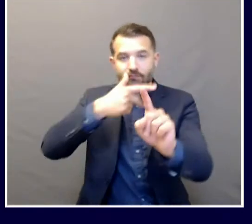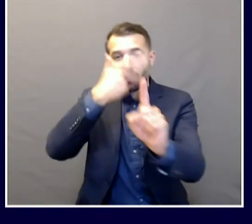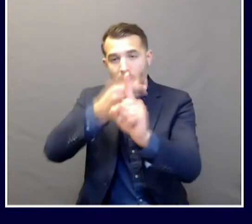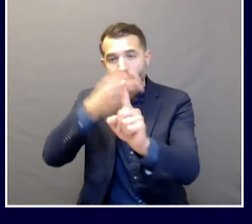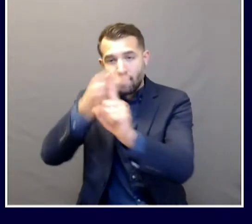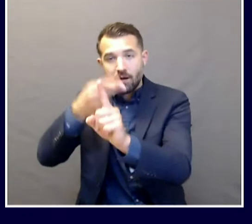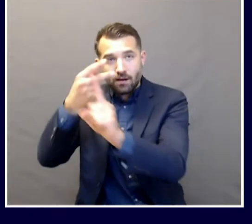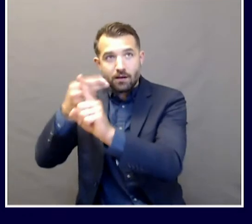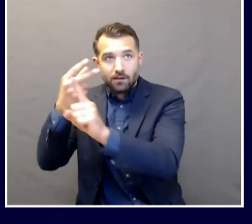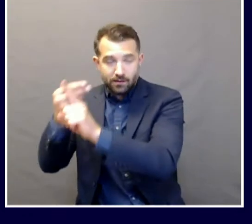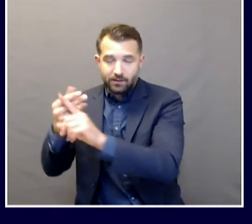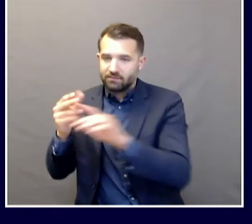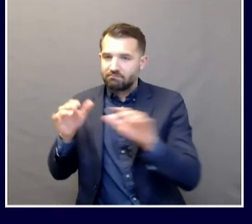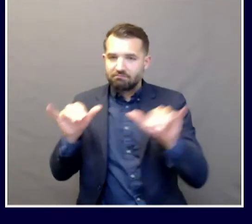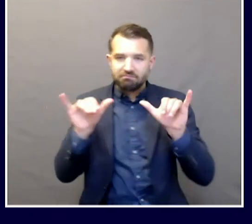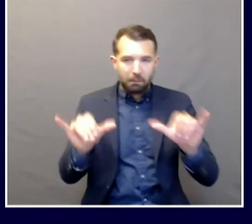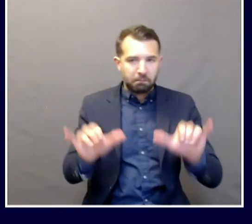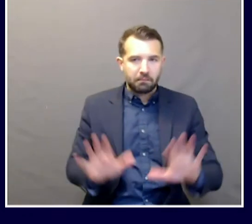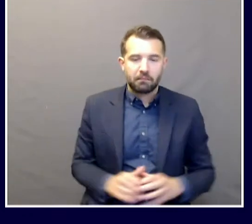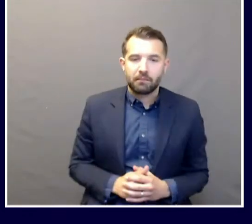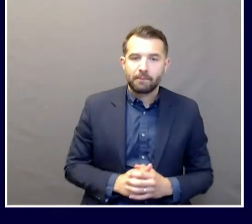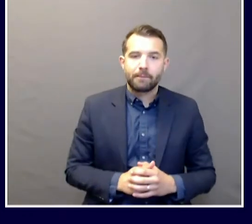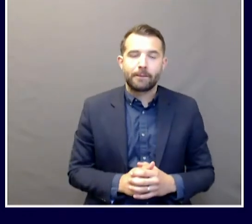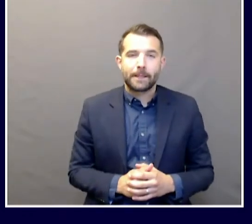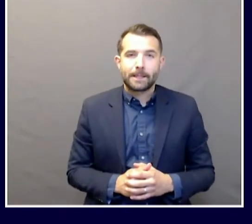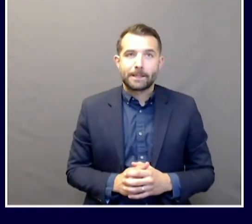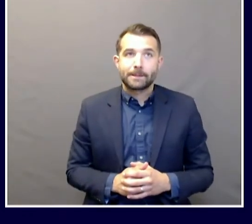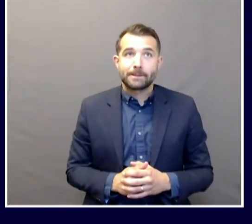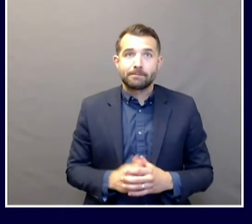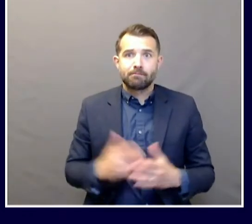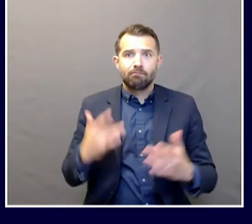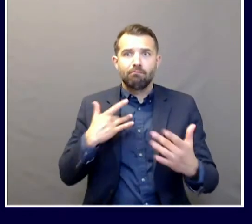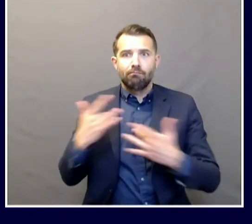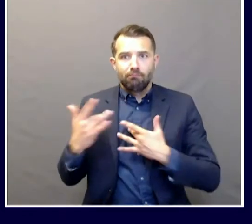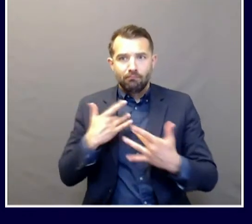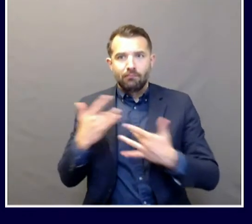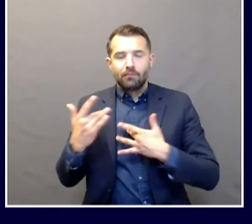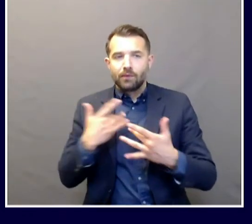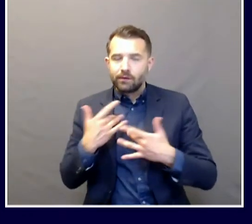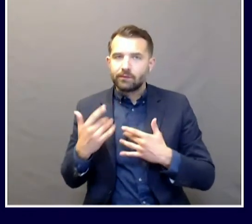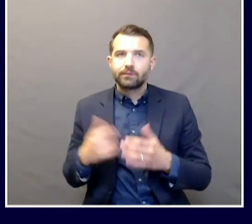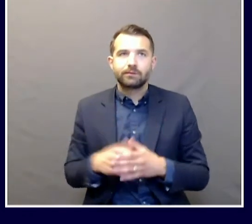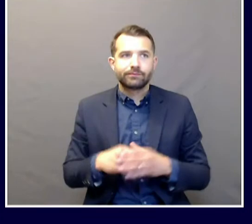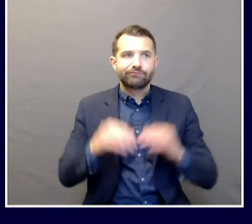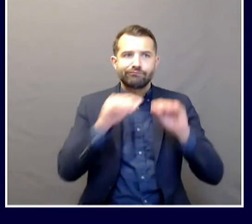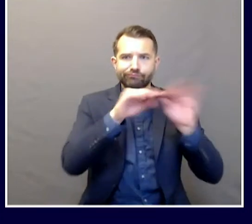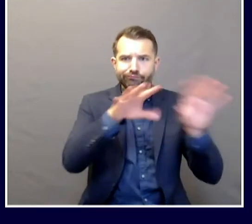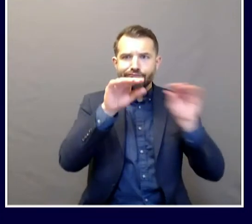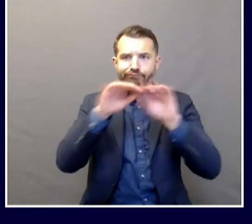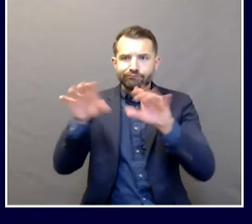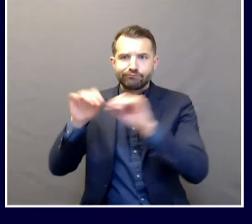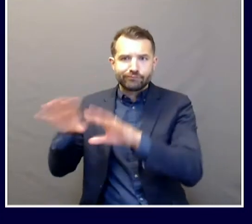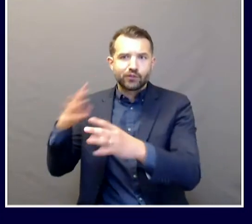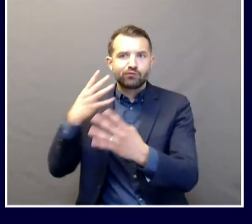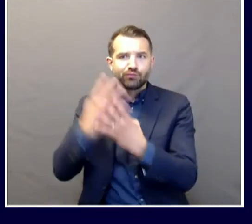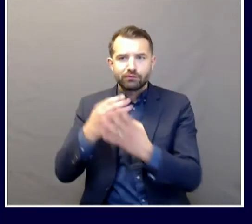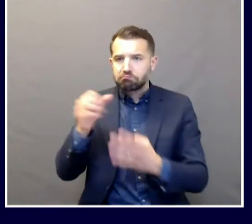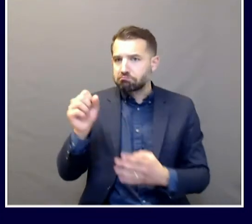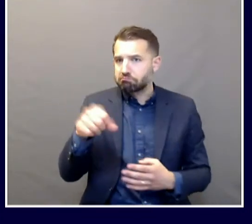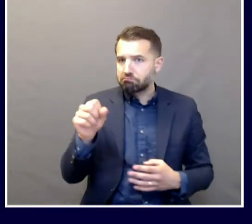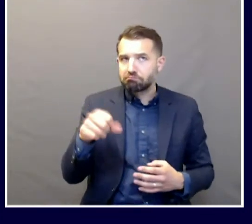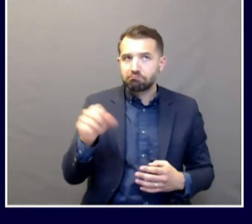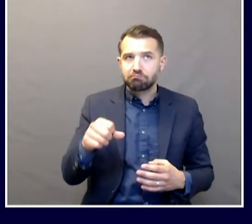also think, although we remain concerned about outbreaks and cases in prisons, I just want to offer